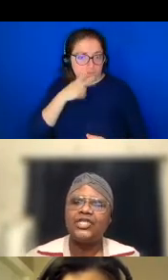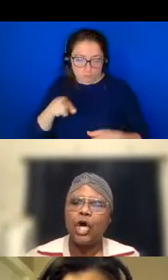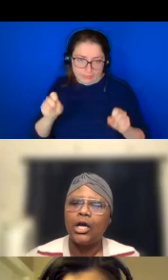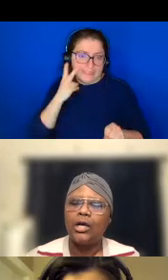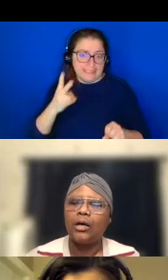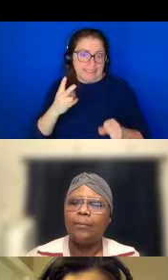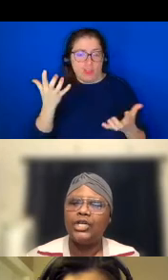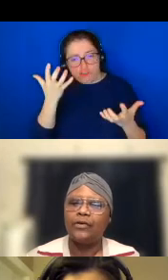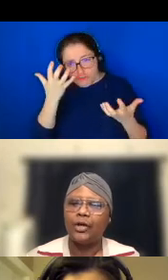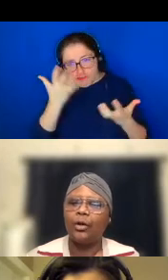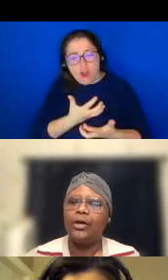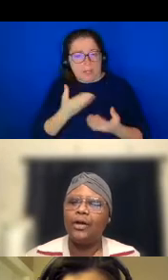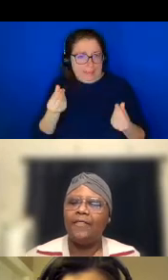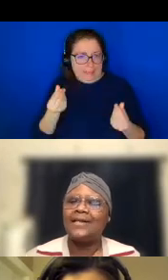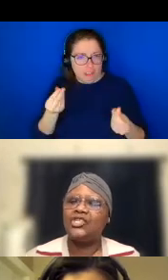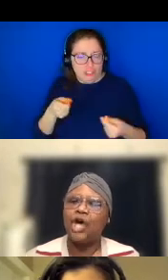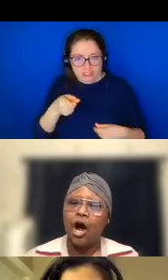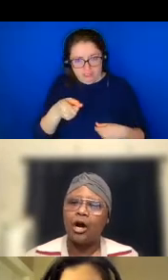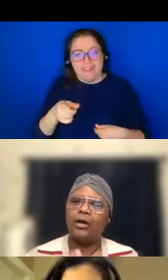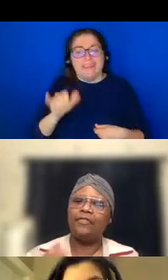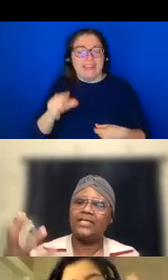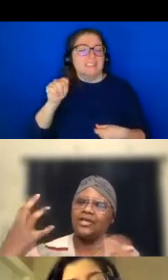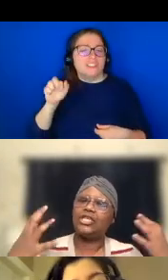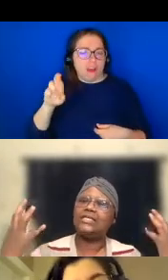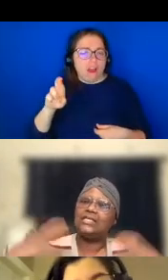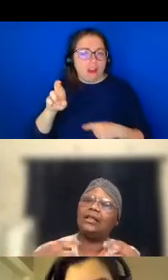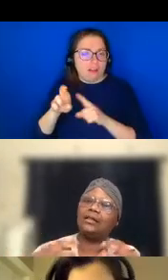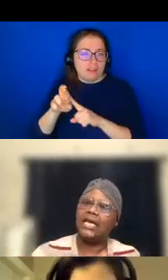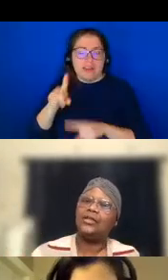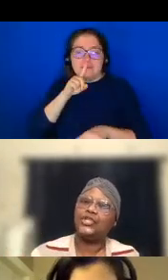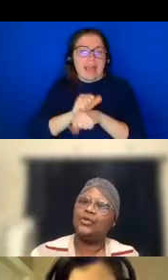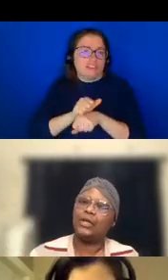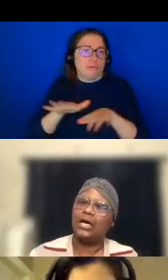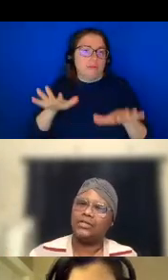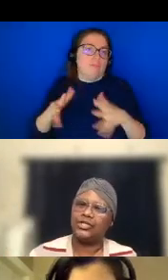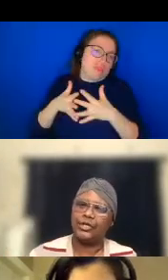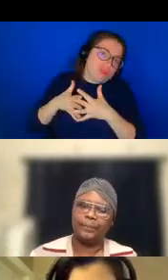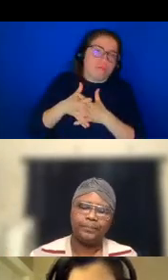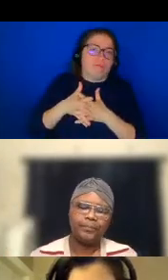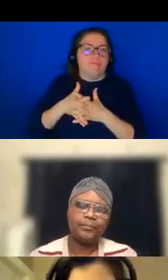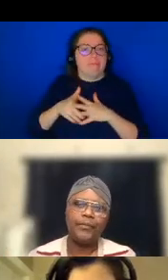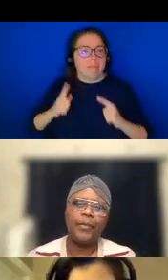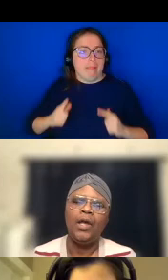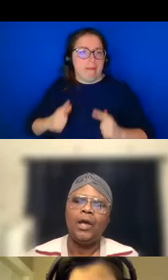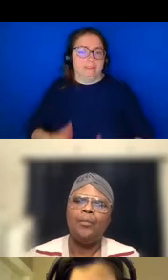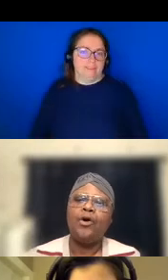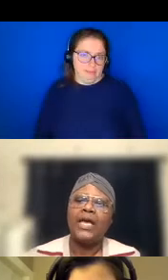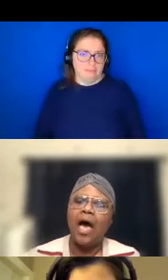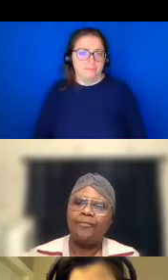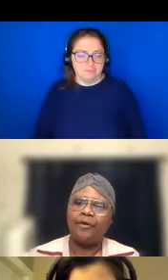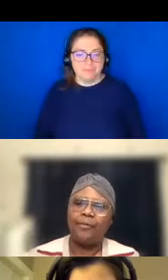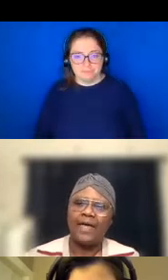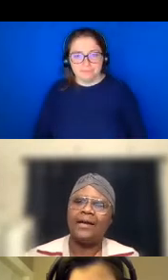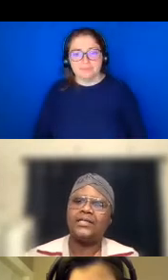very dark material, that's tar that's actually settled into the lung tissue. Moving